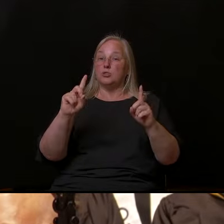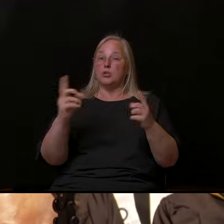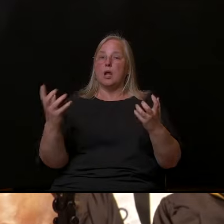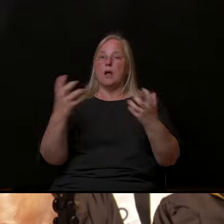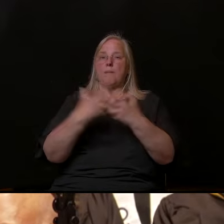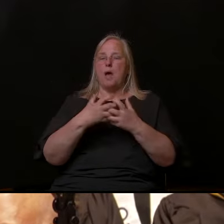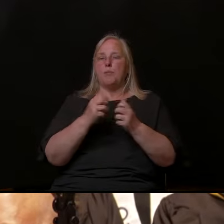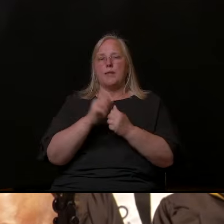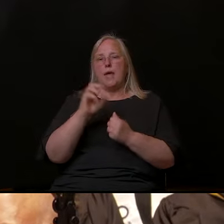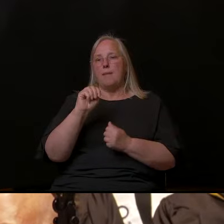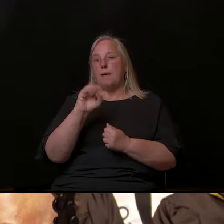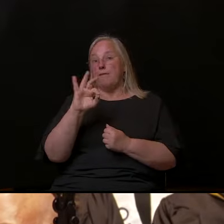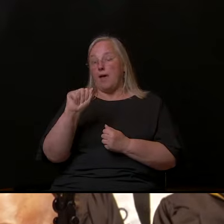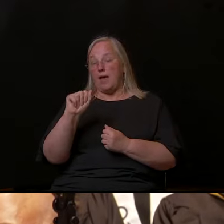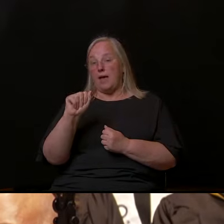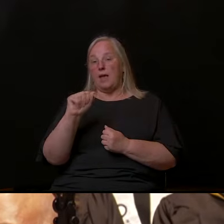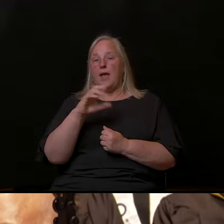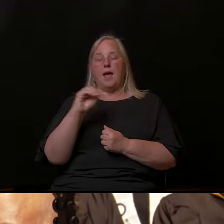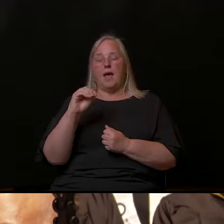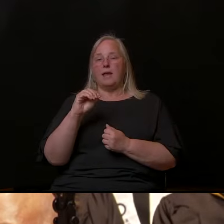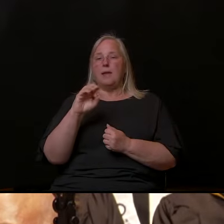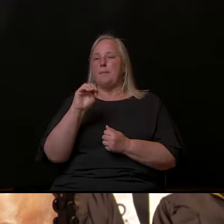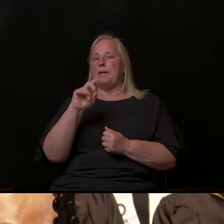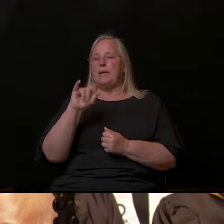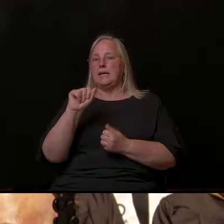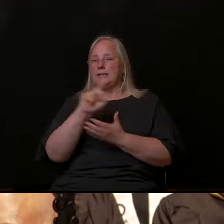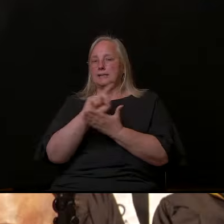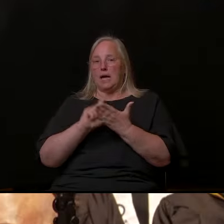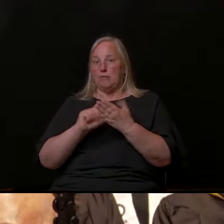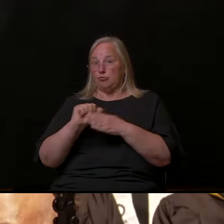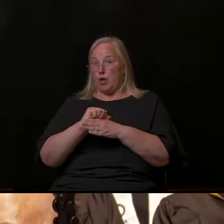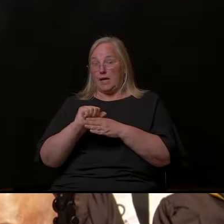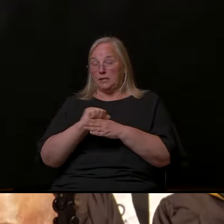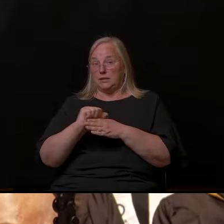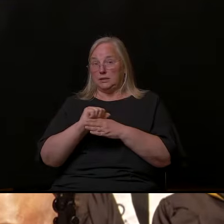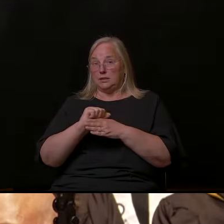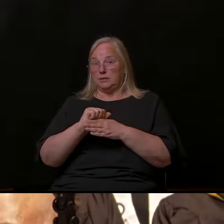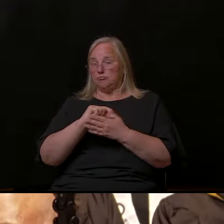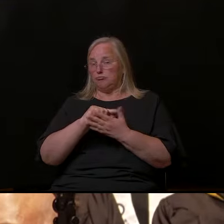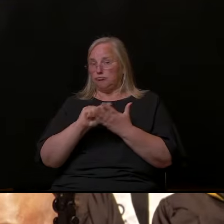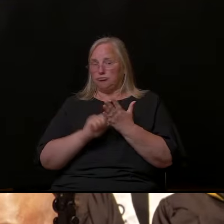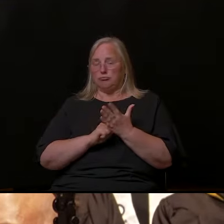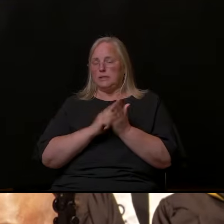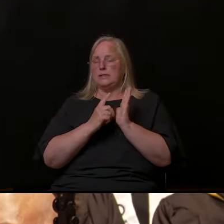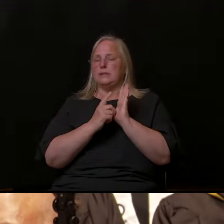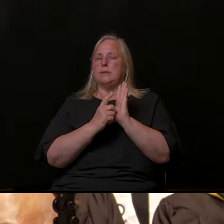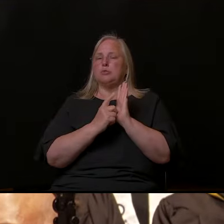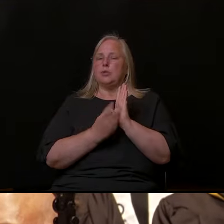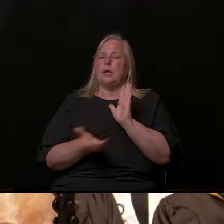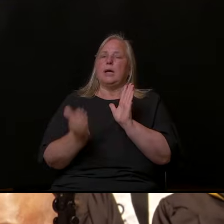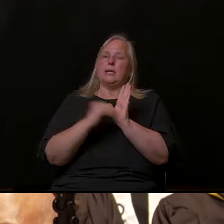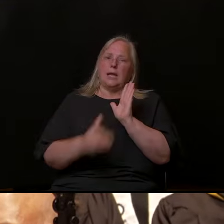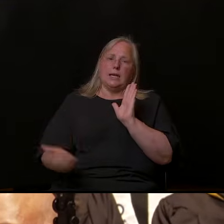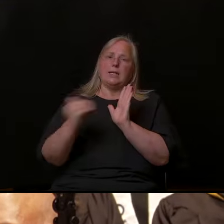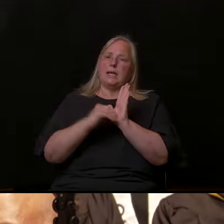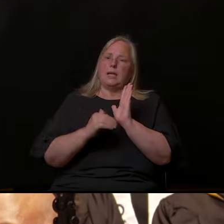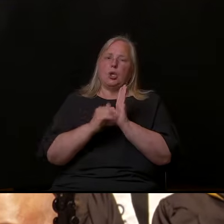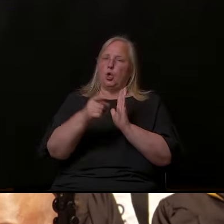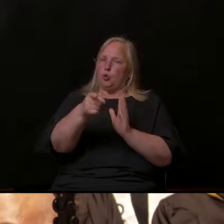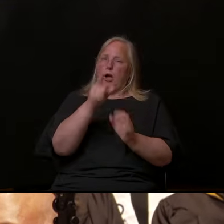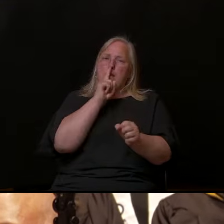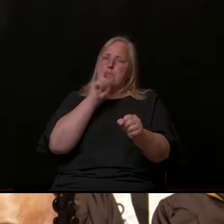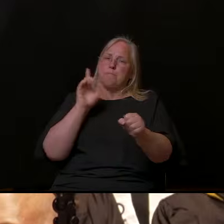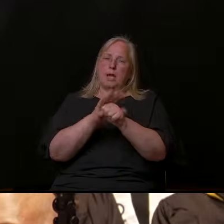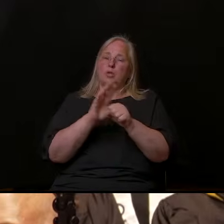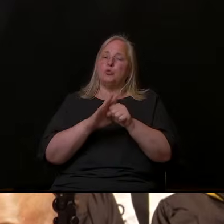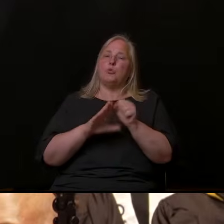with your MFA in media design practices, has demonstrated time and again that you are committed to